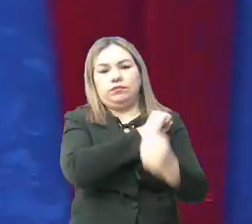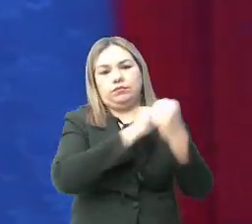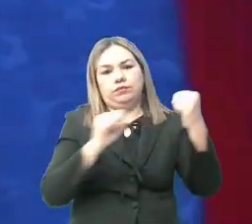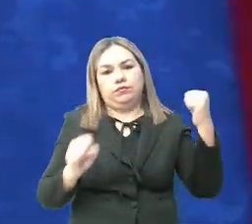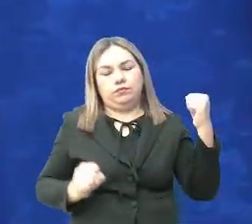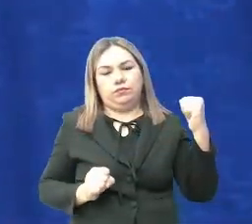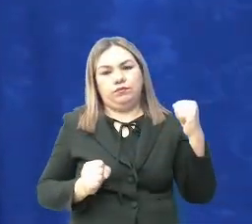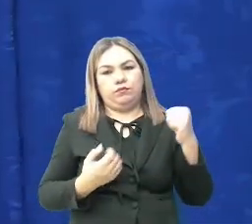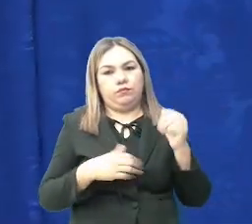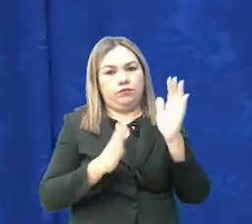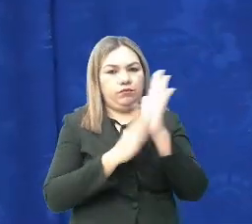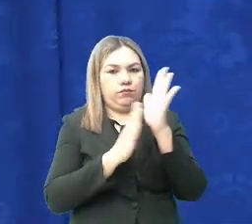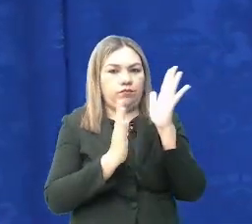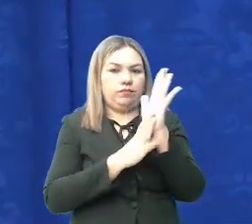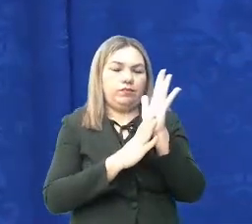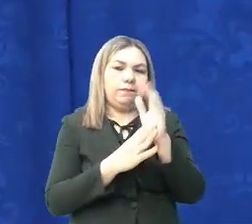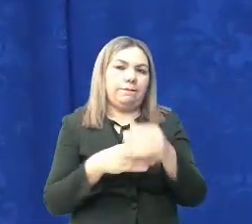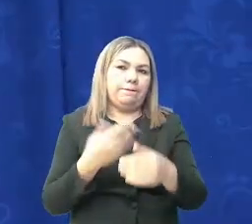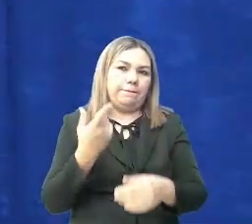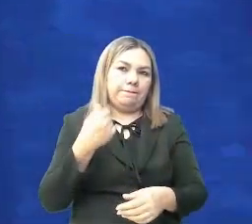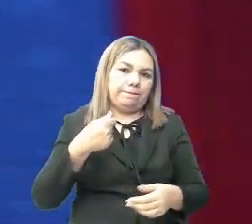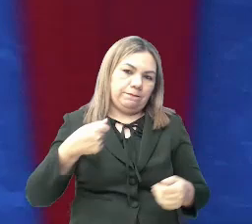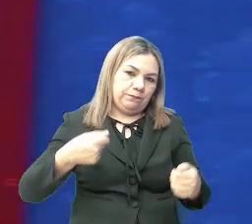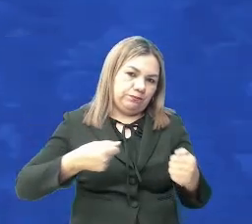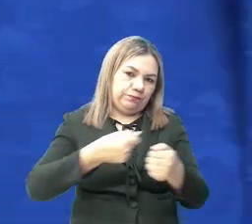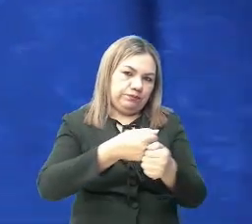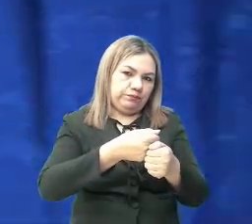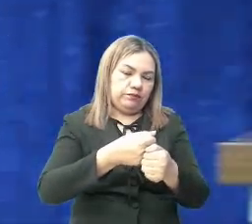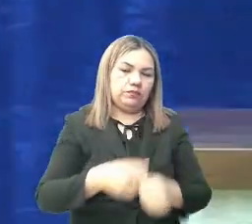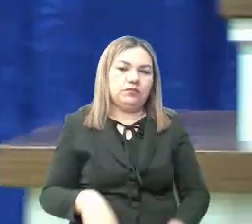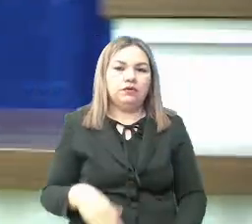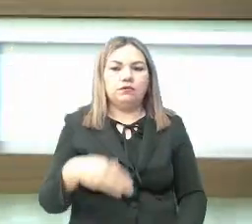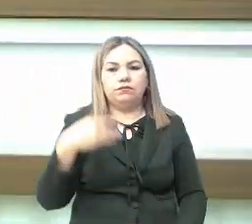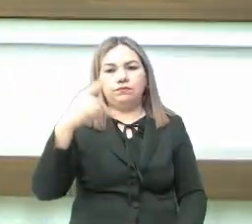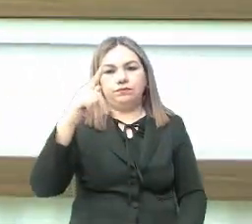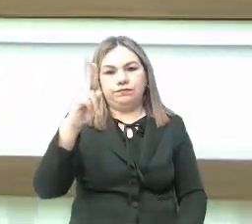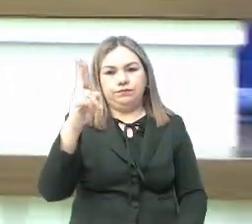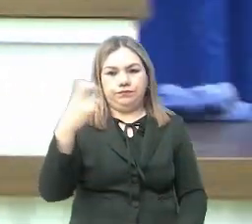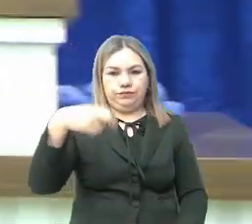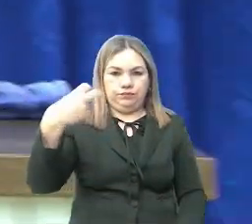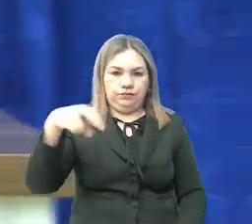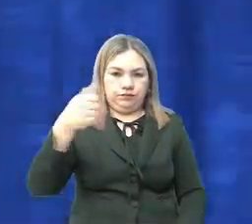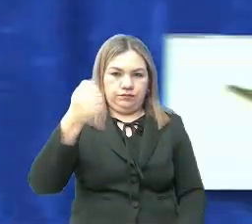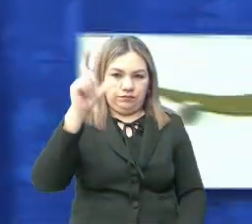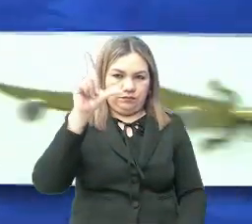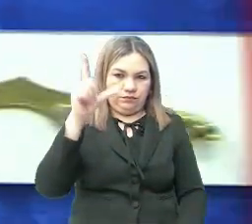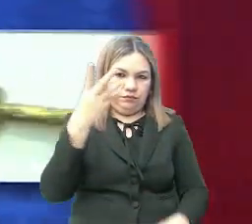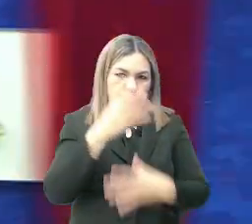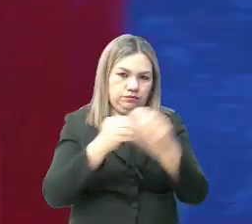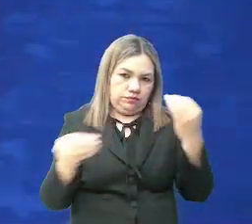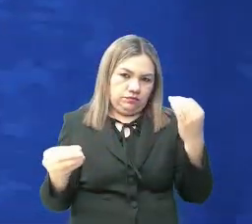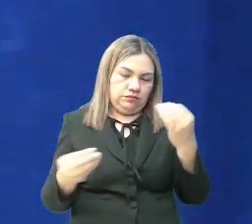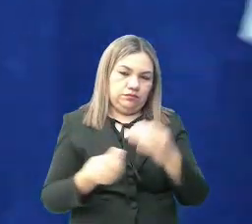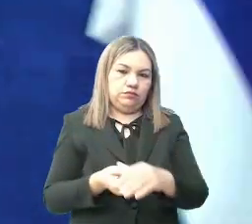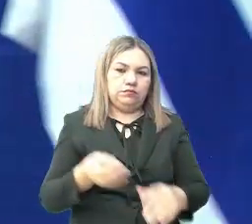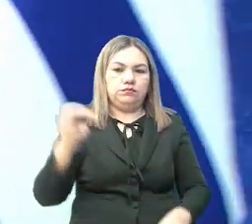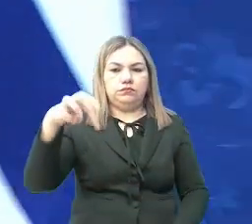with the left hand and to set the knife inside.